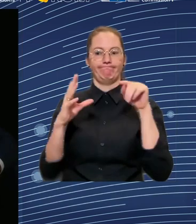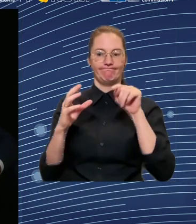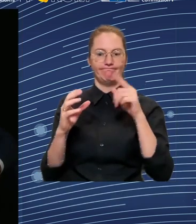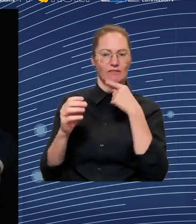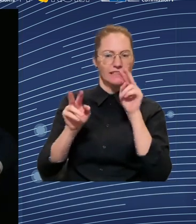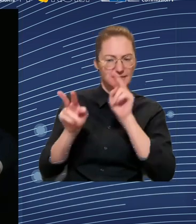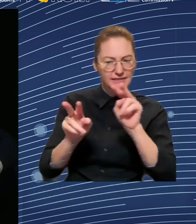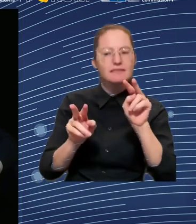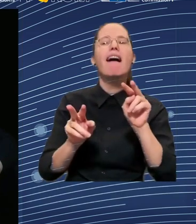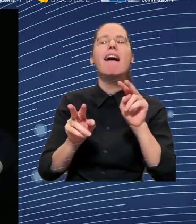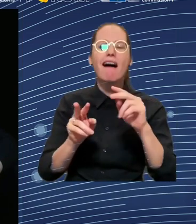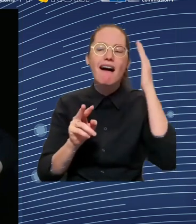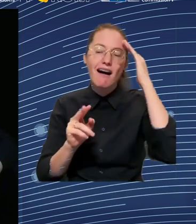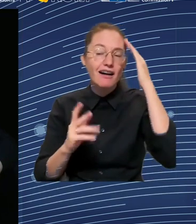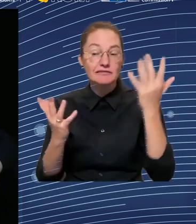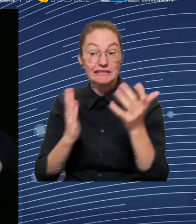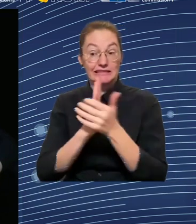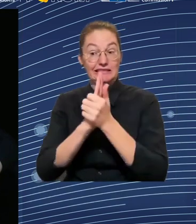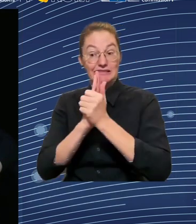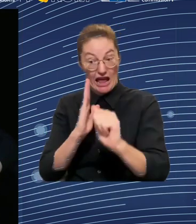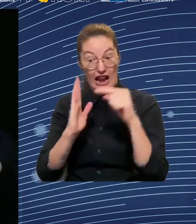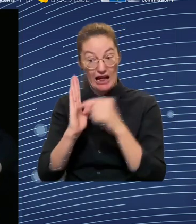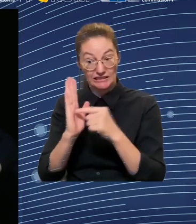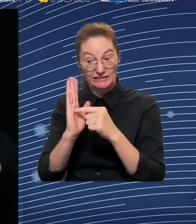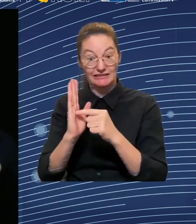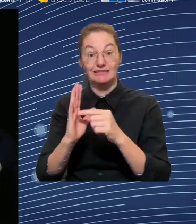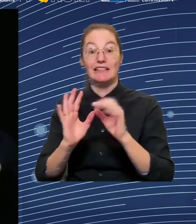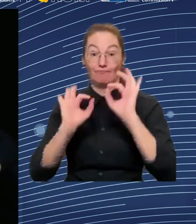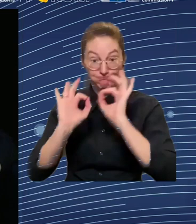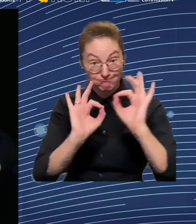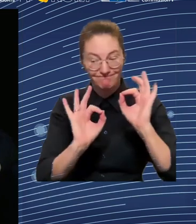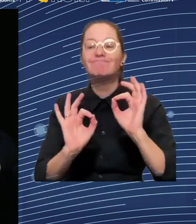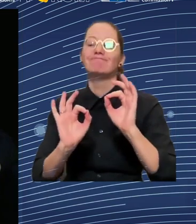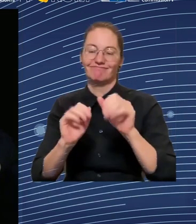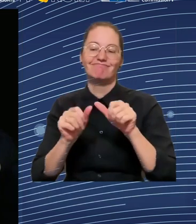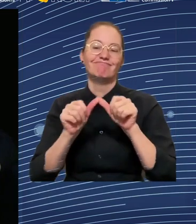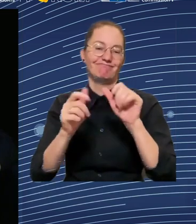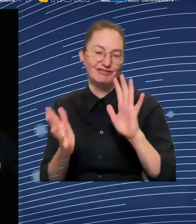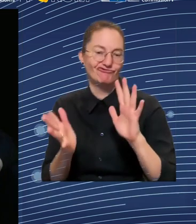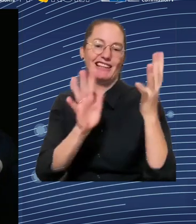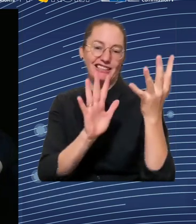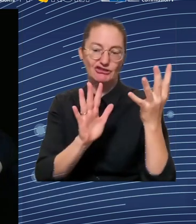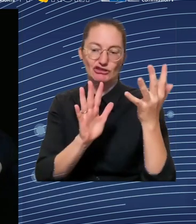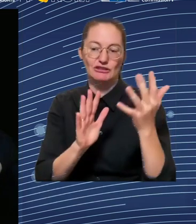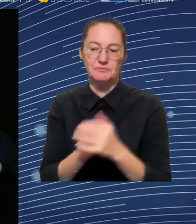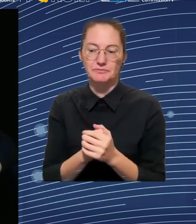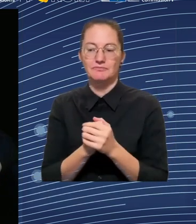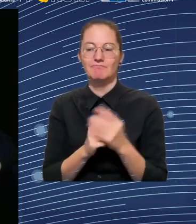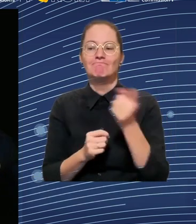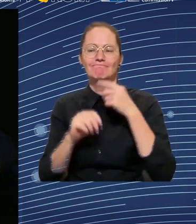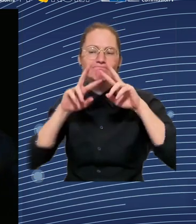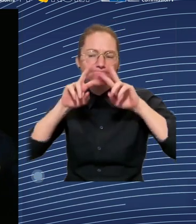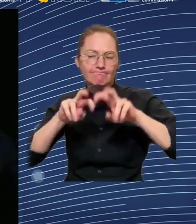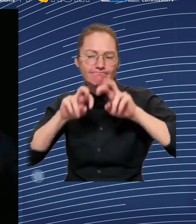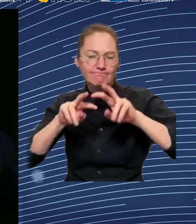company to keep maybe in phase with the progression and with those changes. And the second